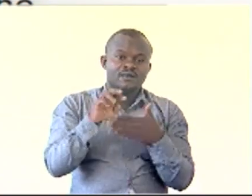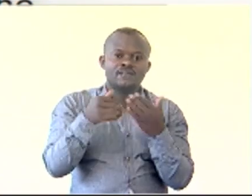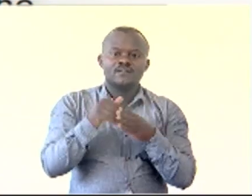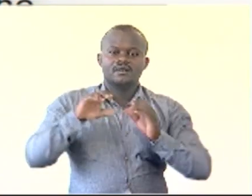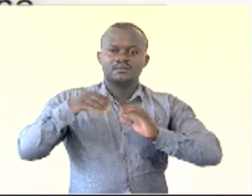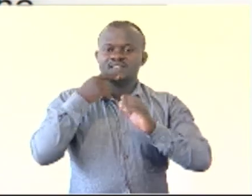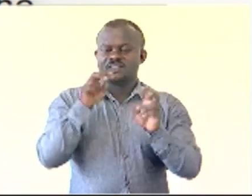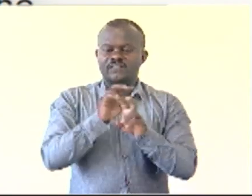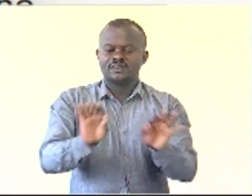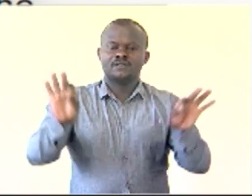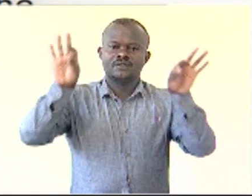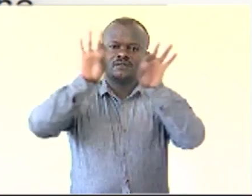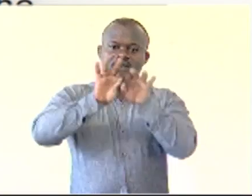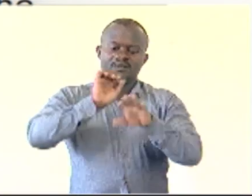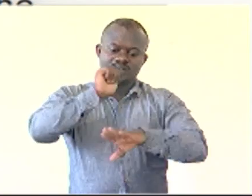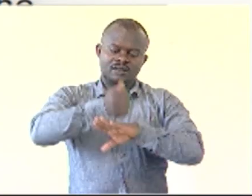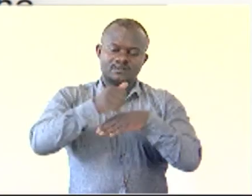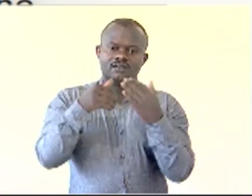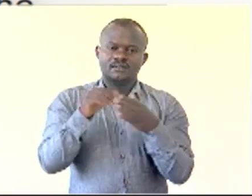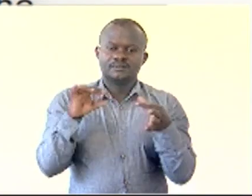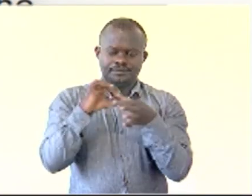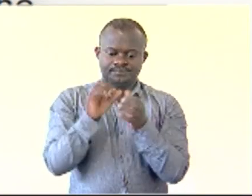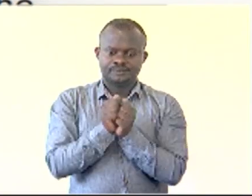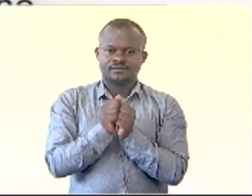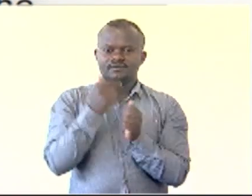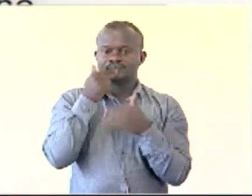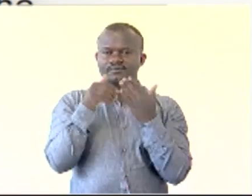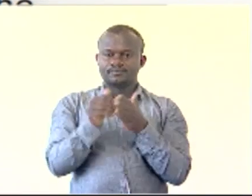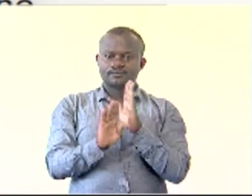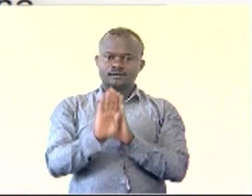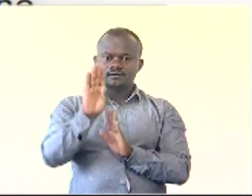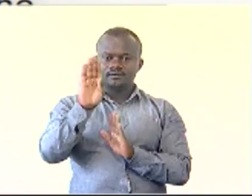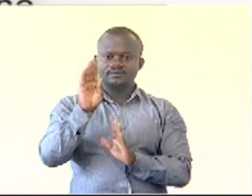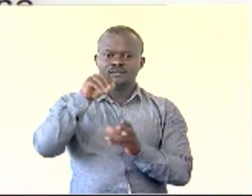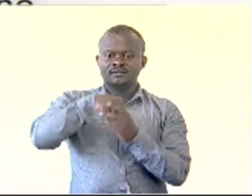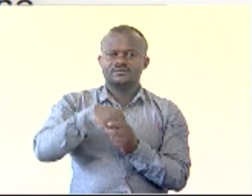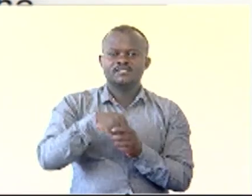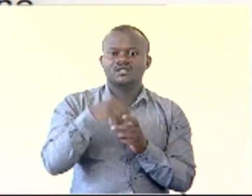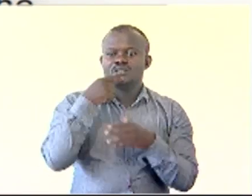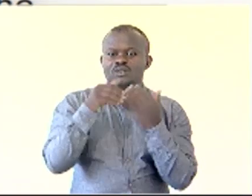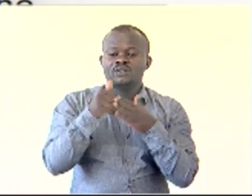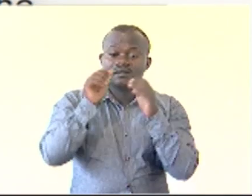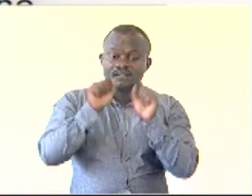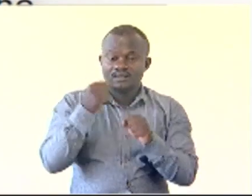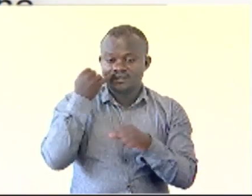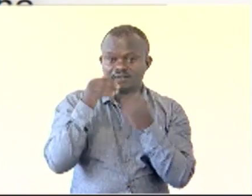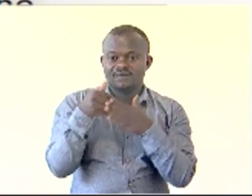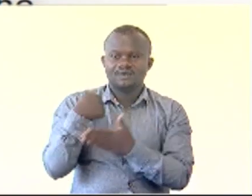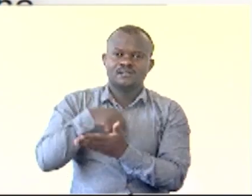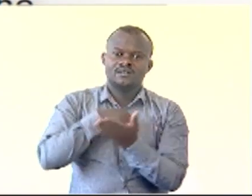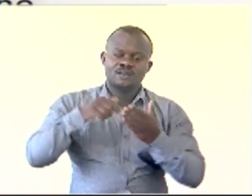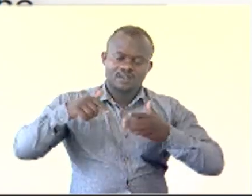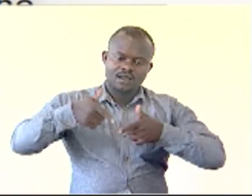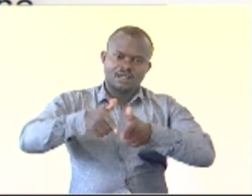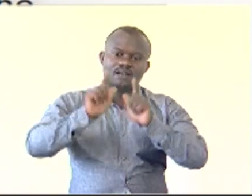is important in determining the type of joint that develops in that way. So you can be, if some of the joints can allow all